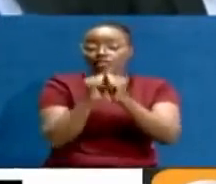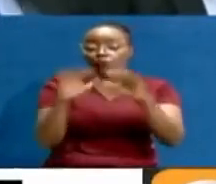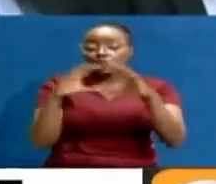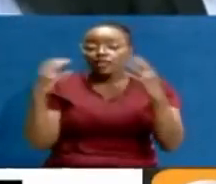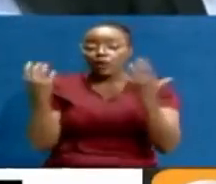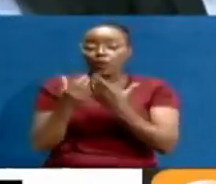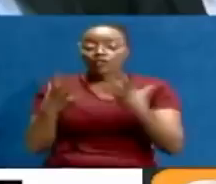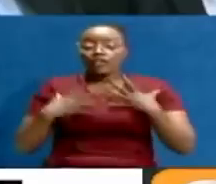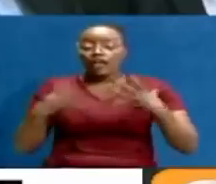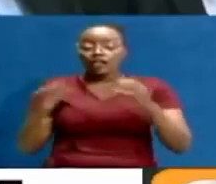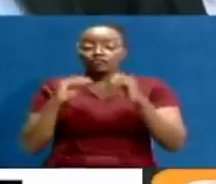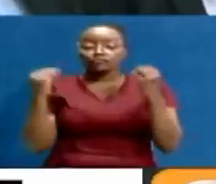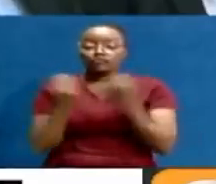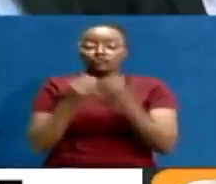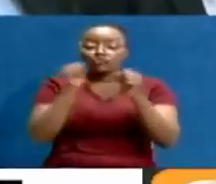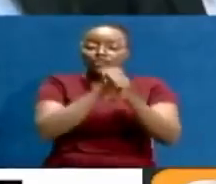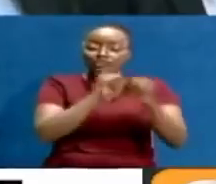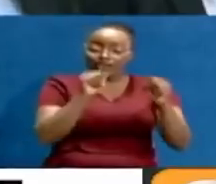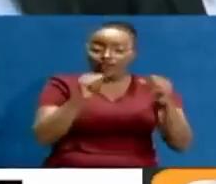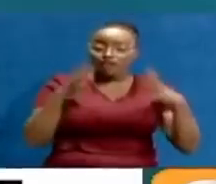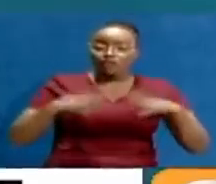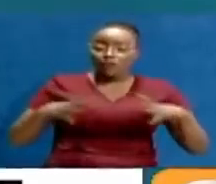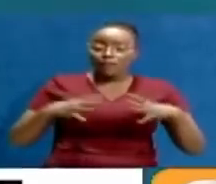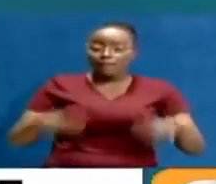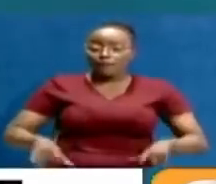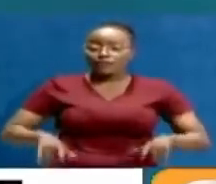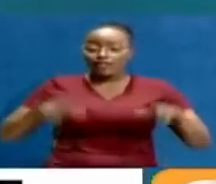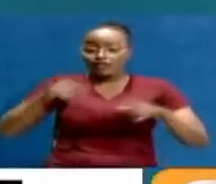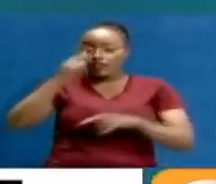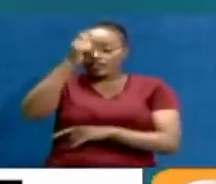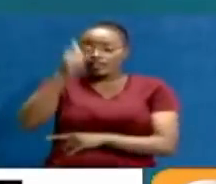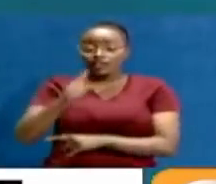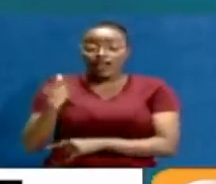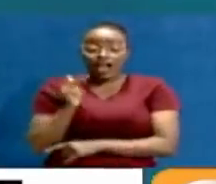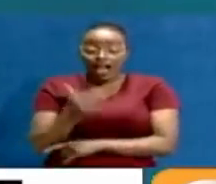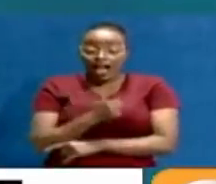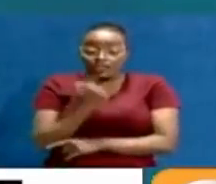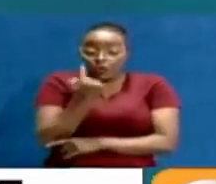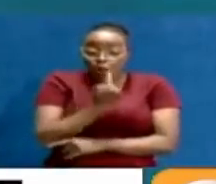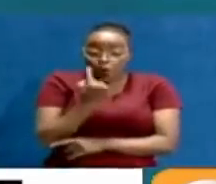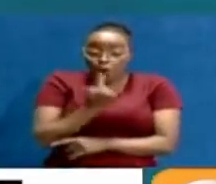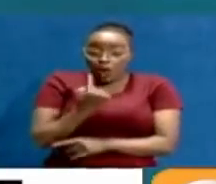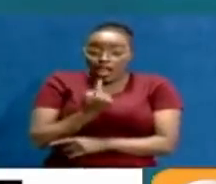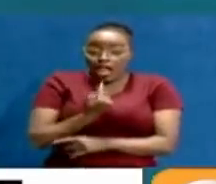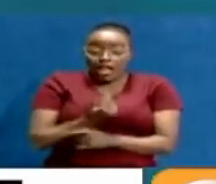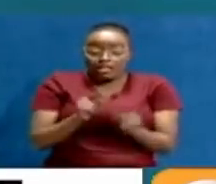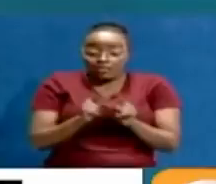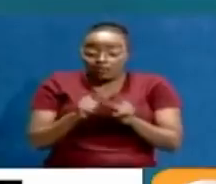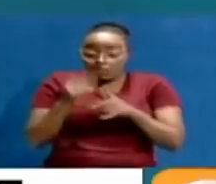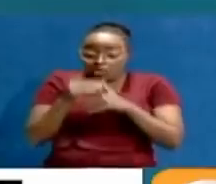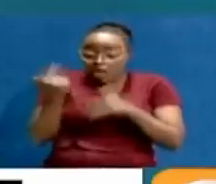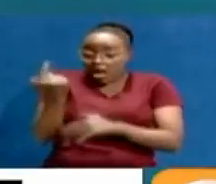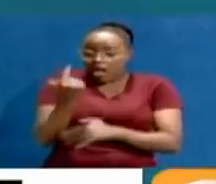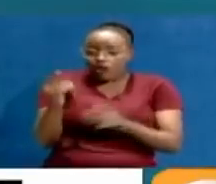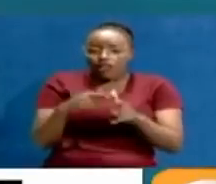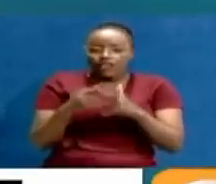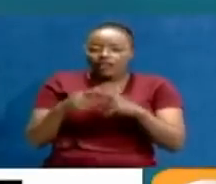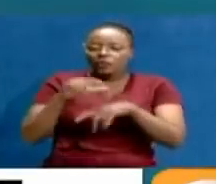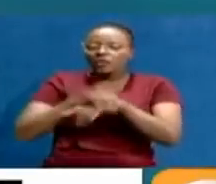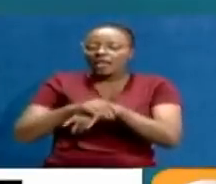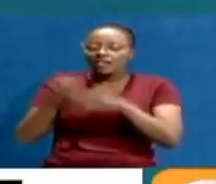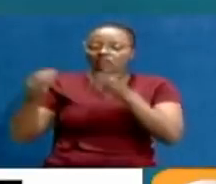Organization to save lives in Tanzania. Hatuwezi kujitenga kama kisiwa na hatuwezi tukupokea